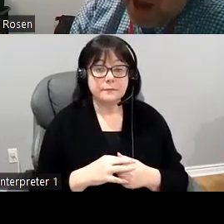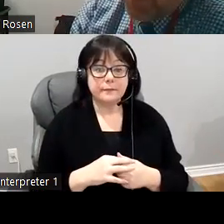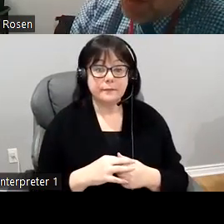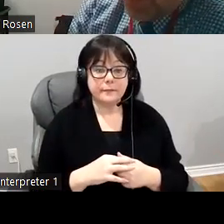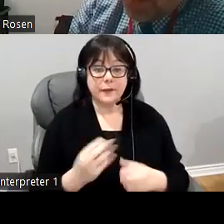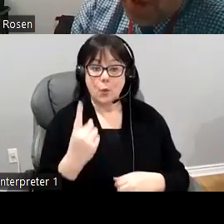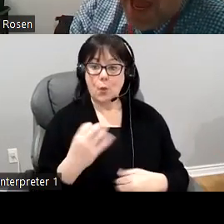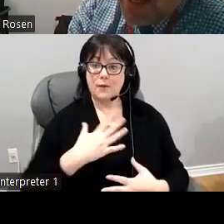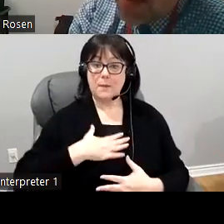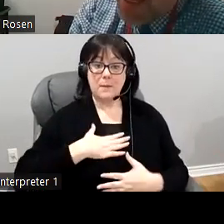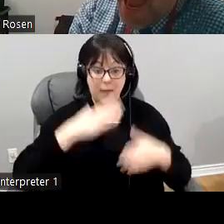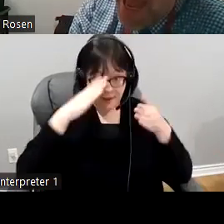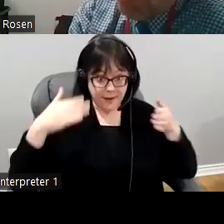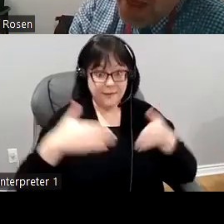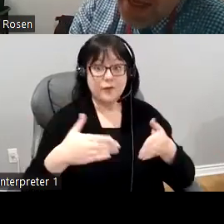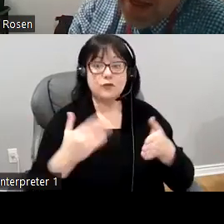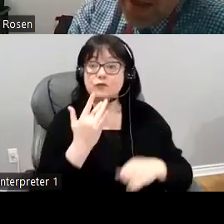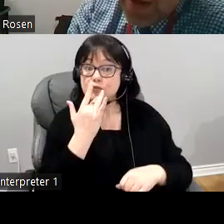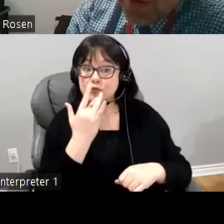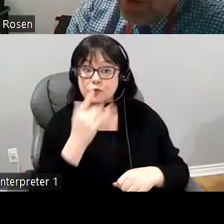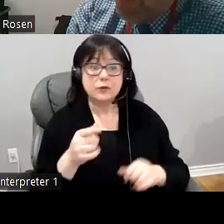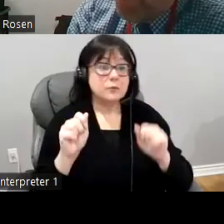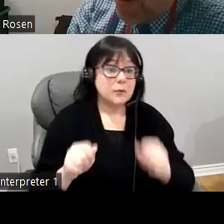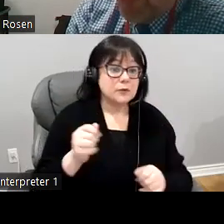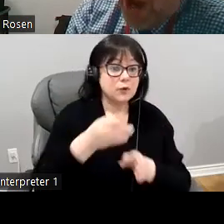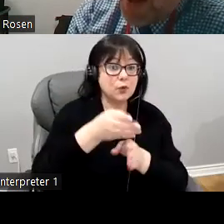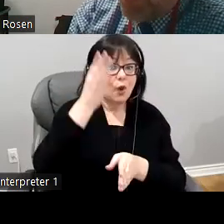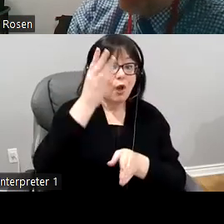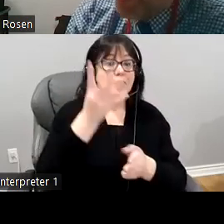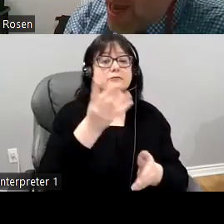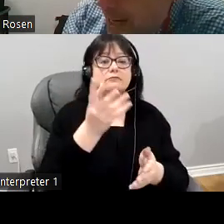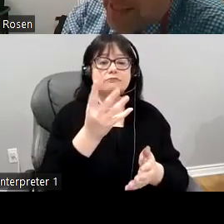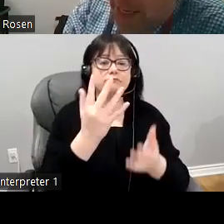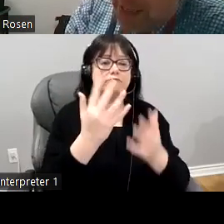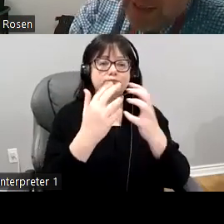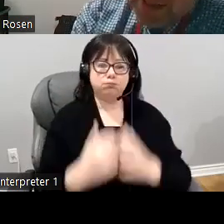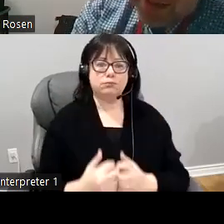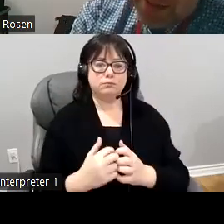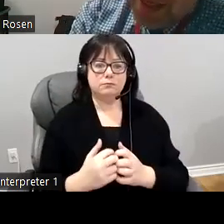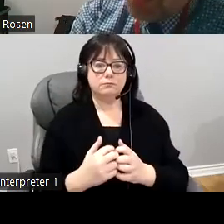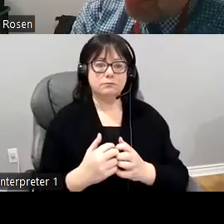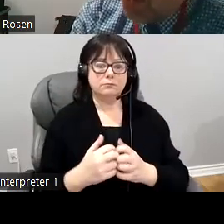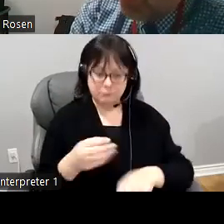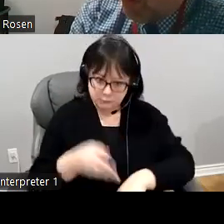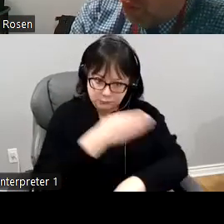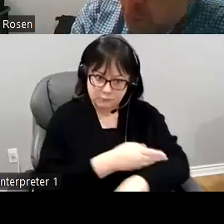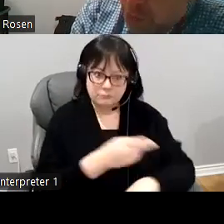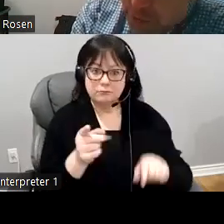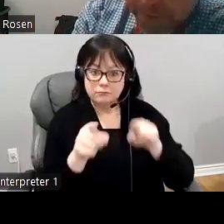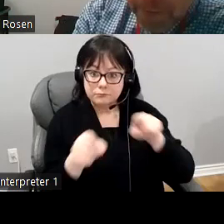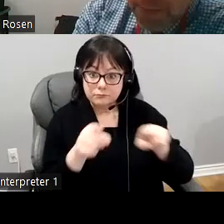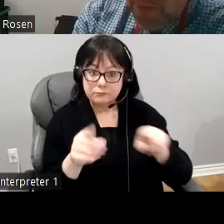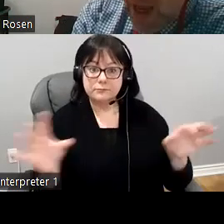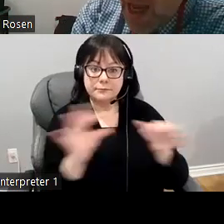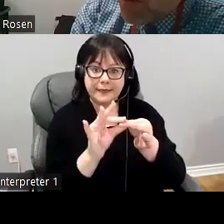my conversation today, is can we do a better job of connecting these two